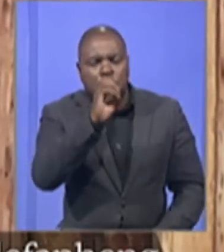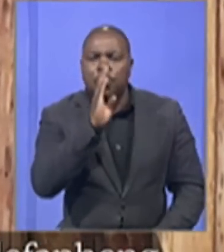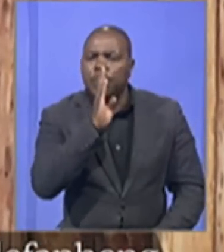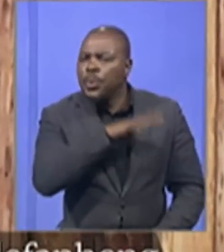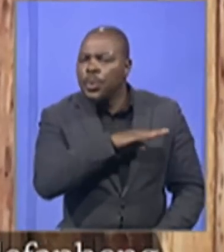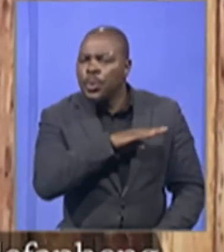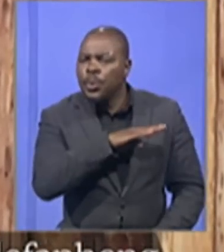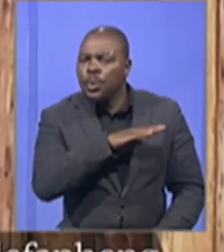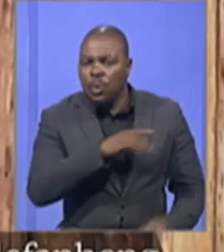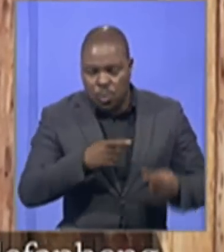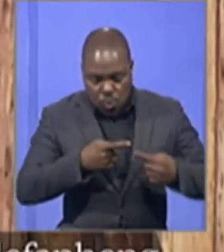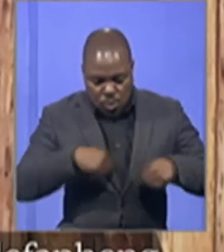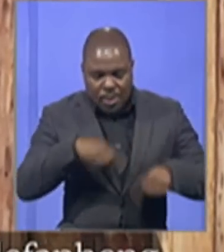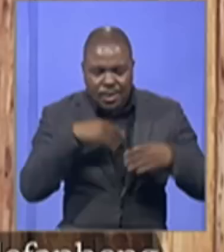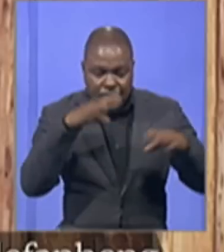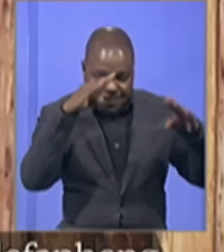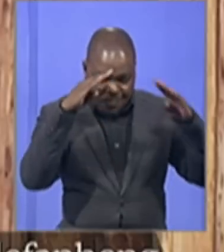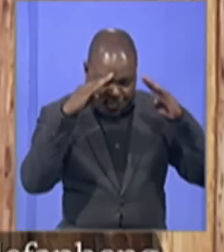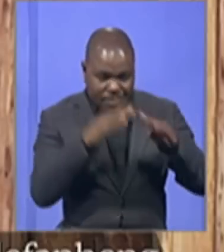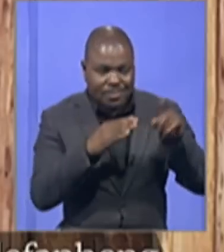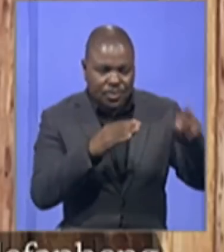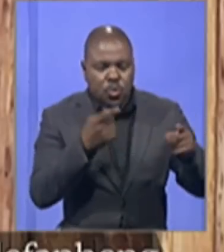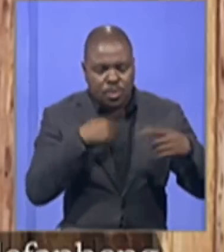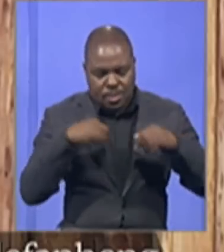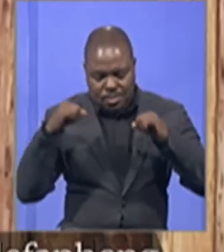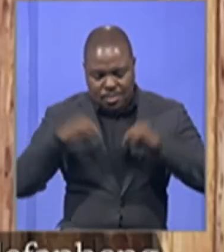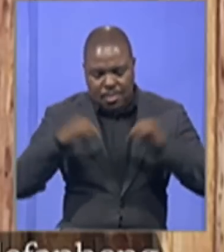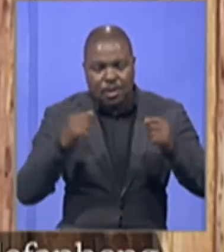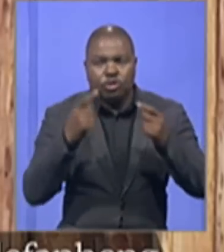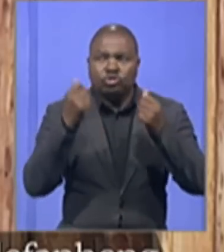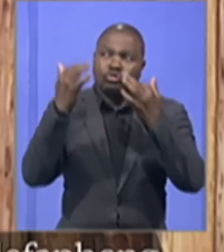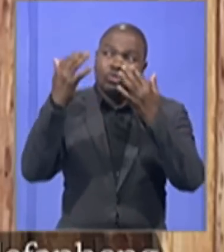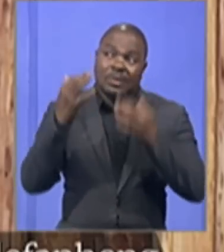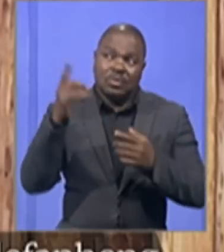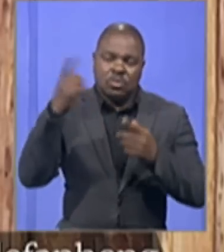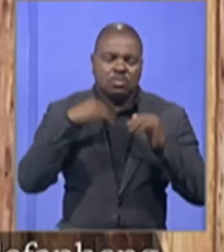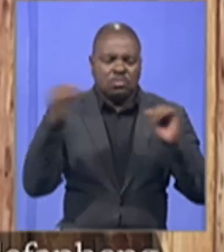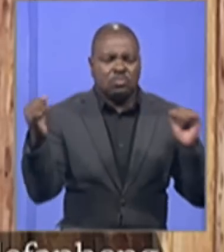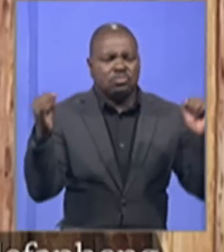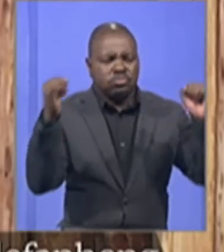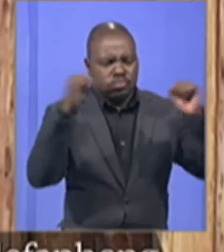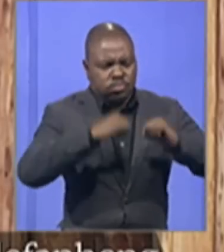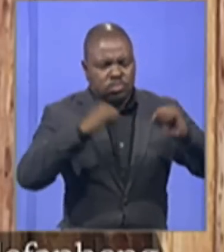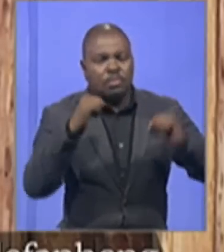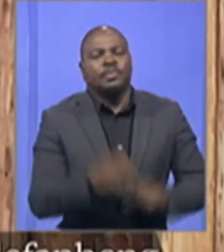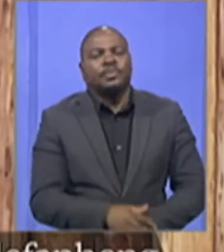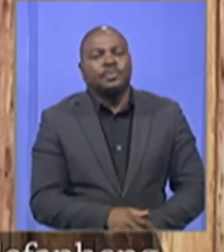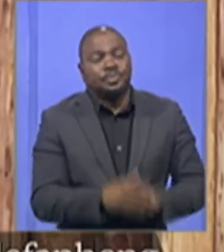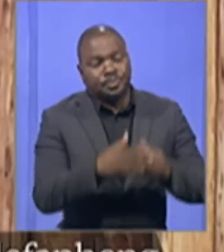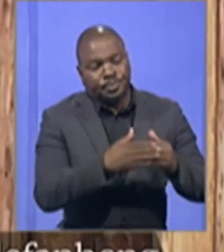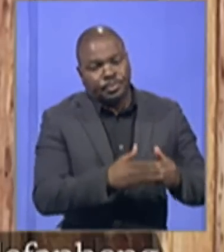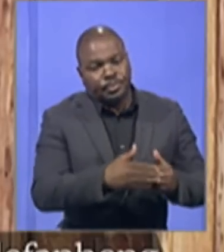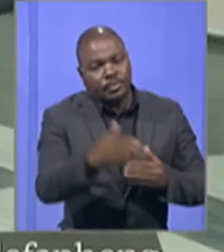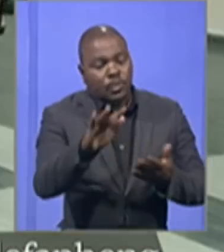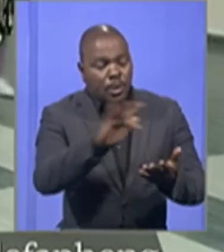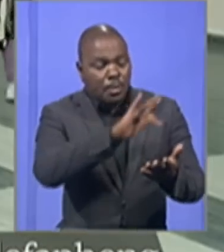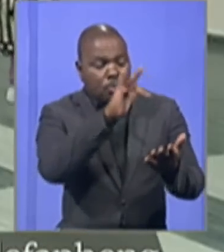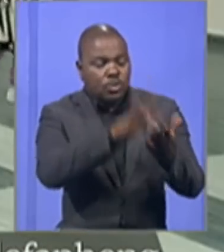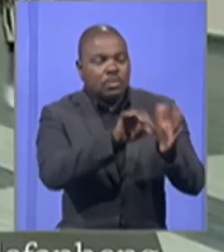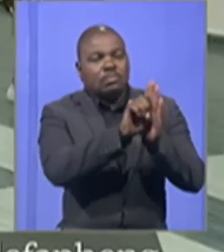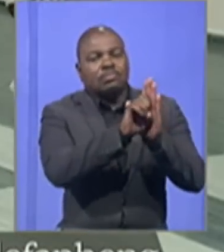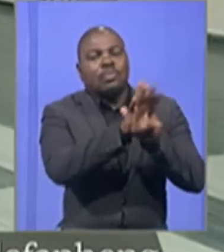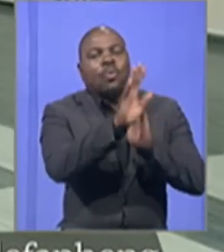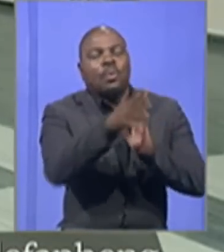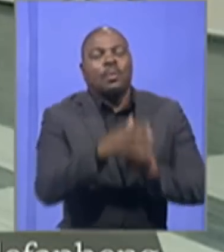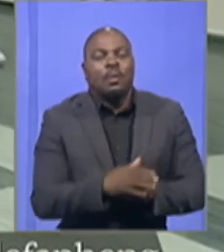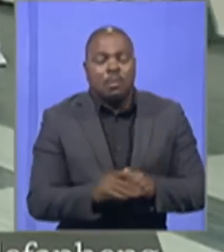ntse re shebane le taba eo ebile re dumellane le treasury hore re tlo phatlalatsa dikgeo tseo. Mahlatsi o